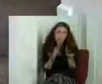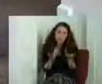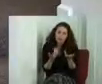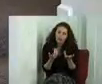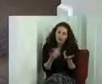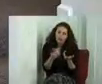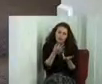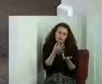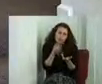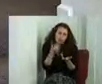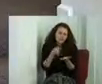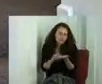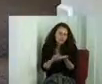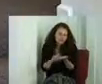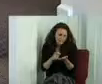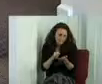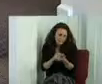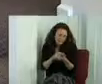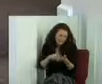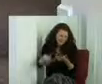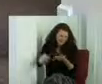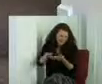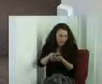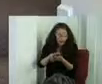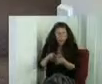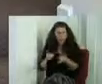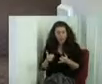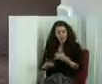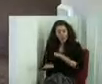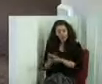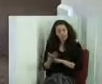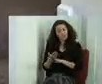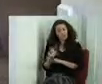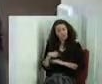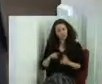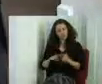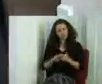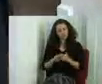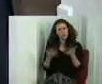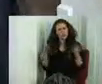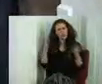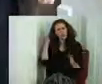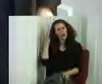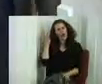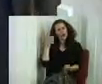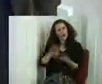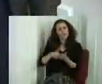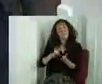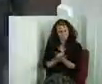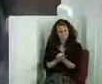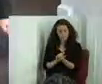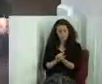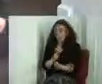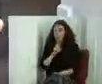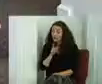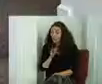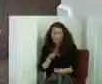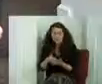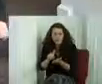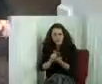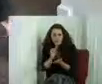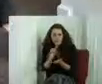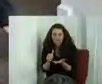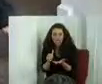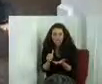weeks, so don't let me go down that track this morning. But why abundance? You see, I think that reality is that abundance is not based